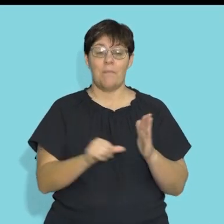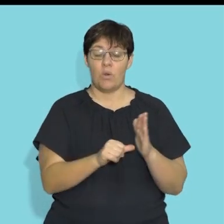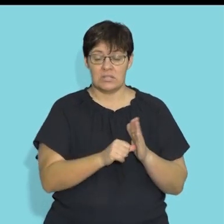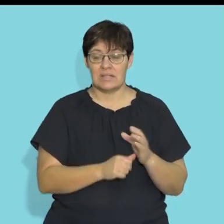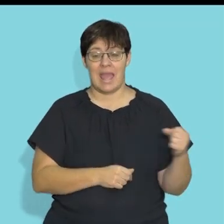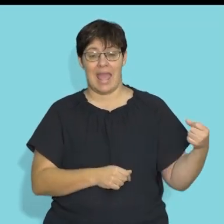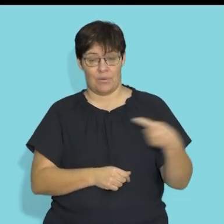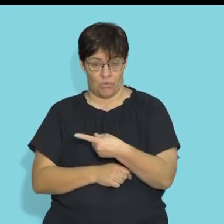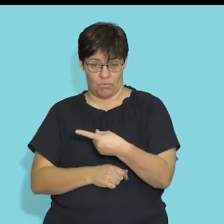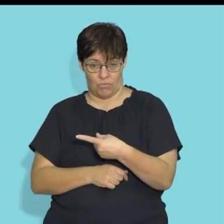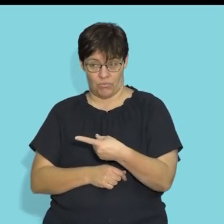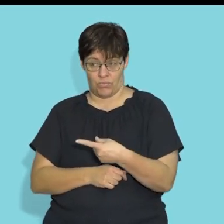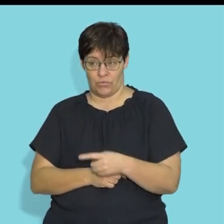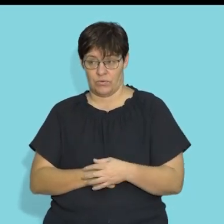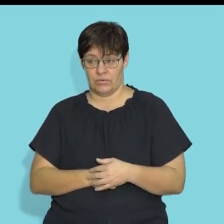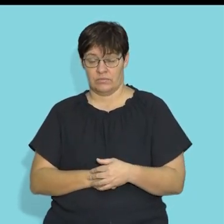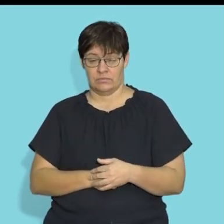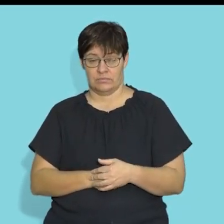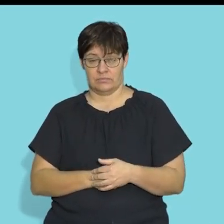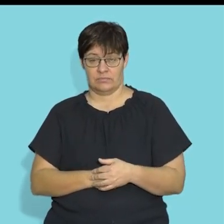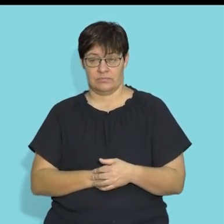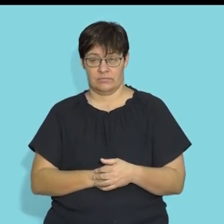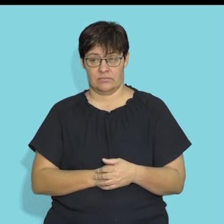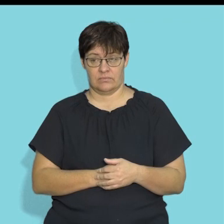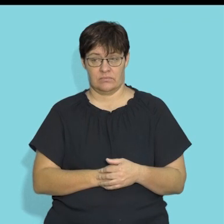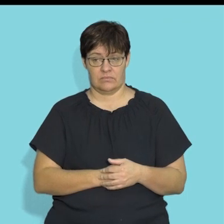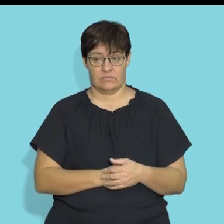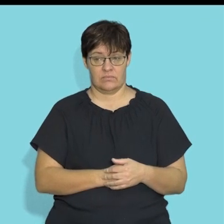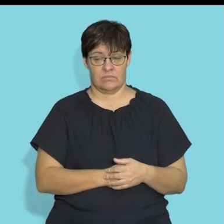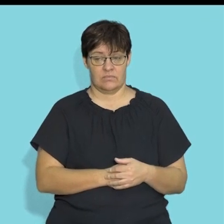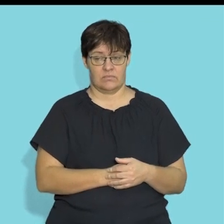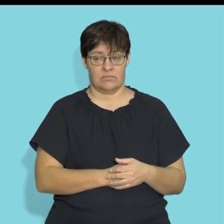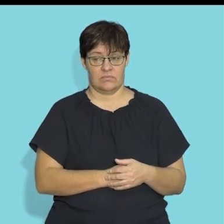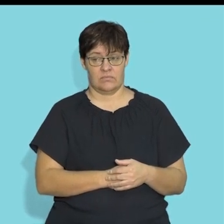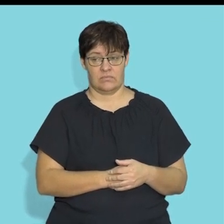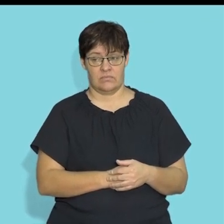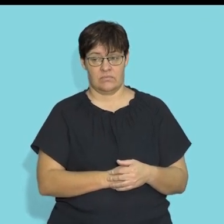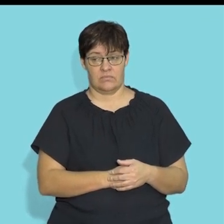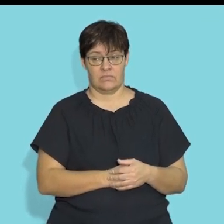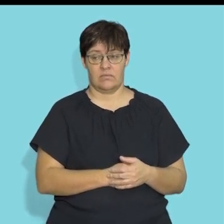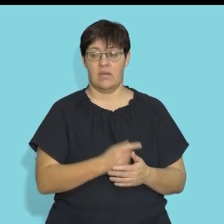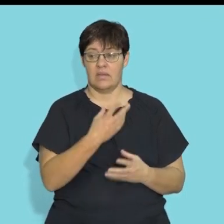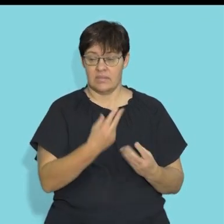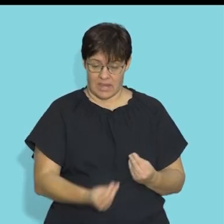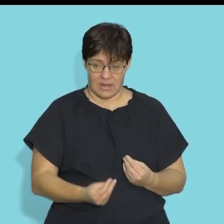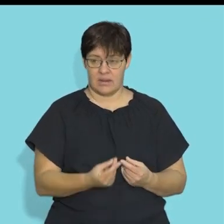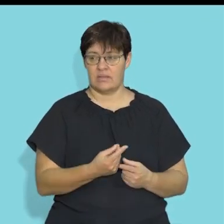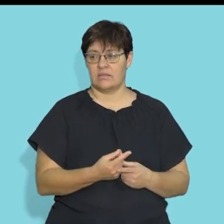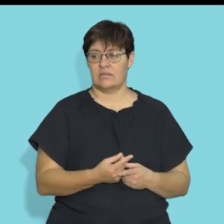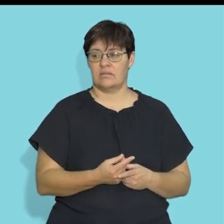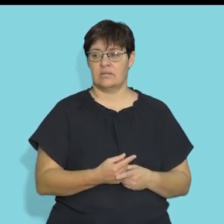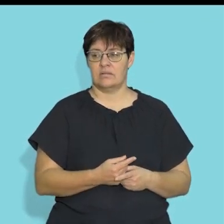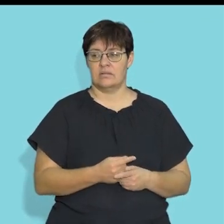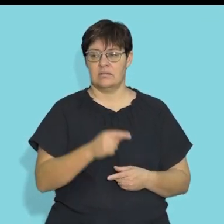very important is that we have an arrow showing forward, and we